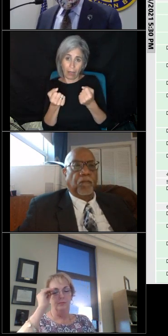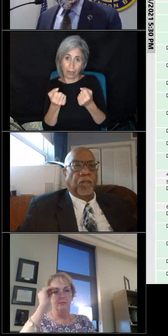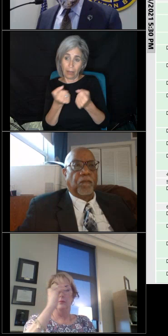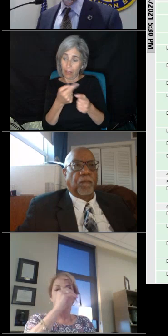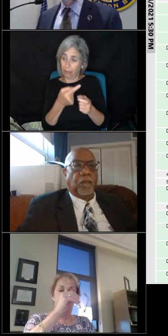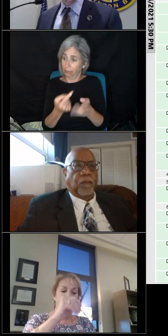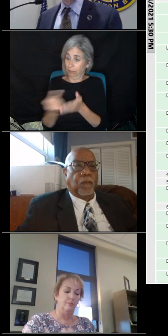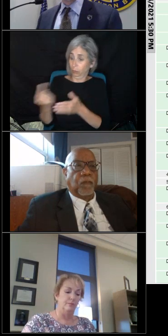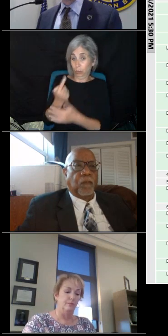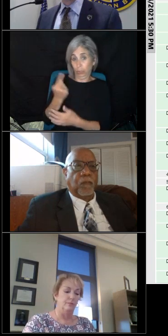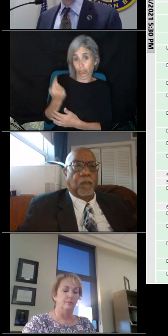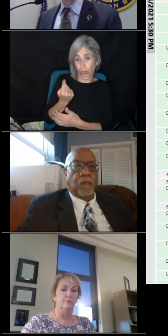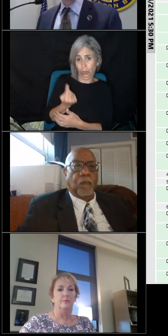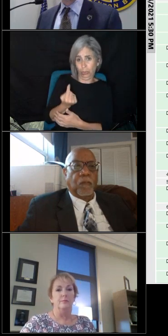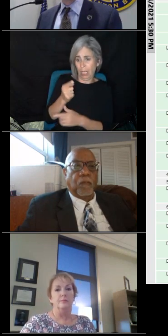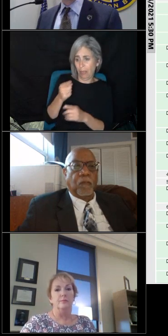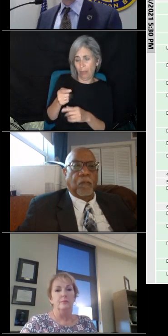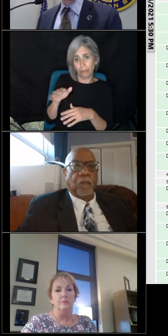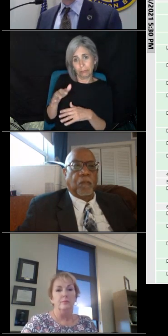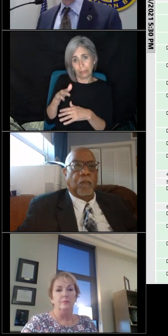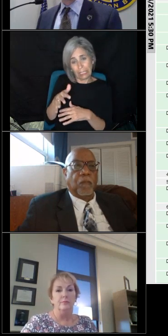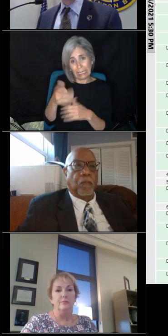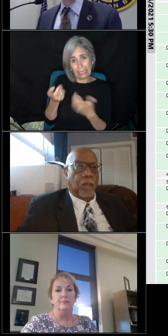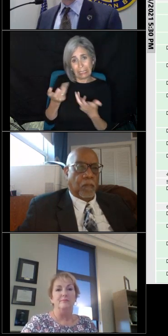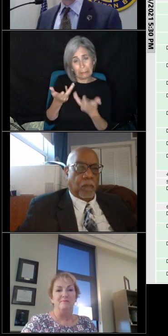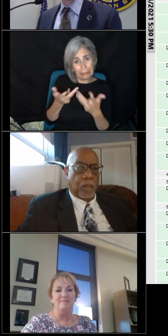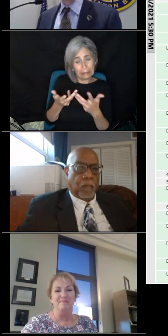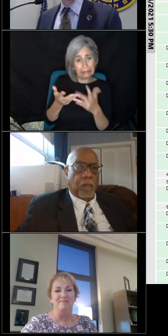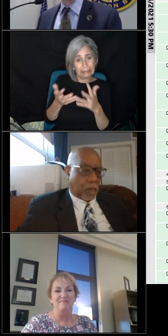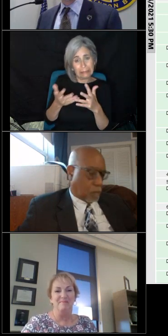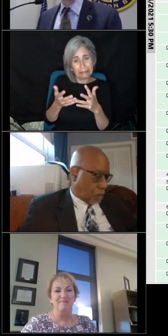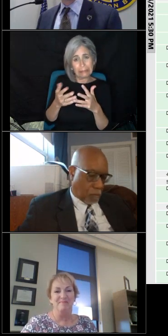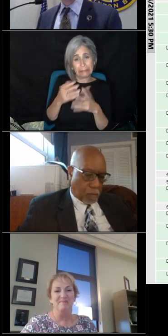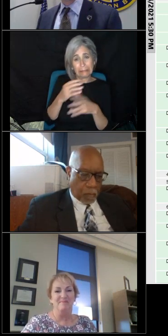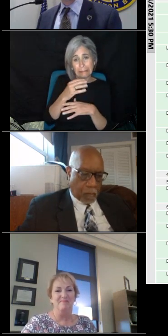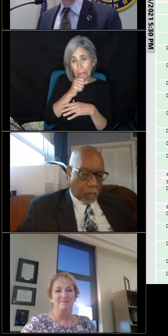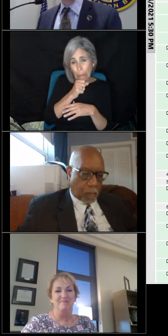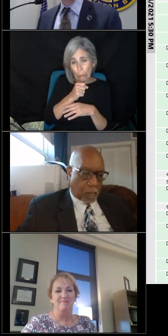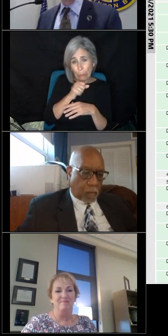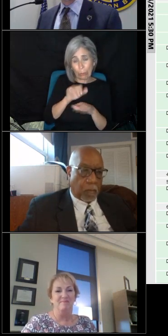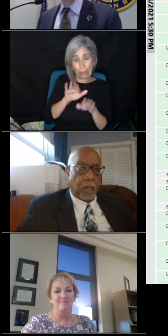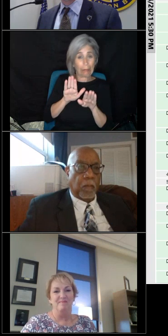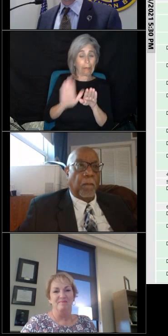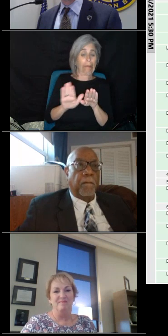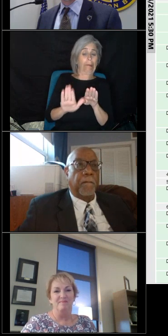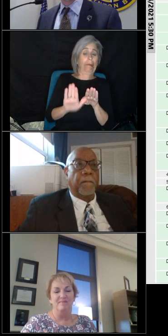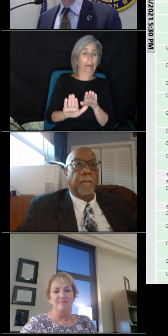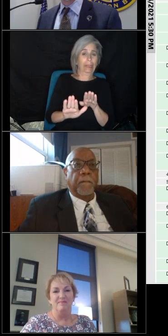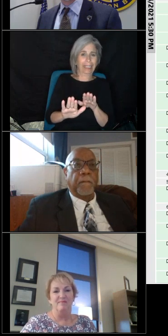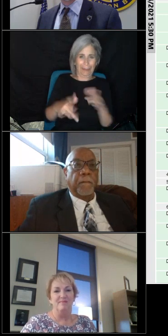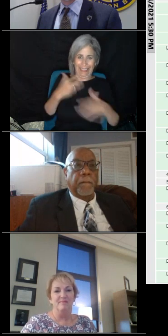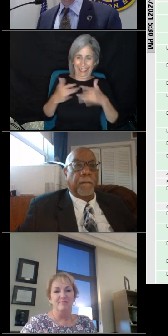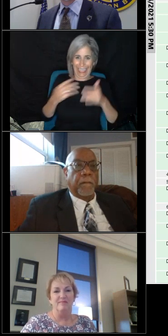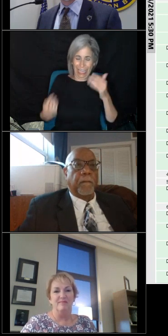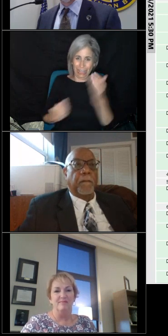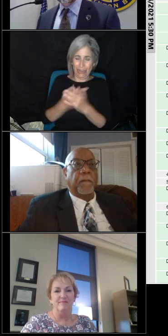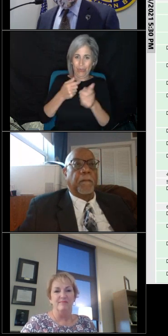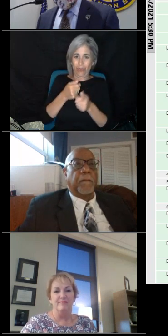Tuesday, and they're kind of getting a little old with, it was a little dingy with the brakes. So I'm excited to get some new ones for